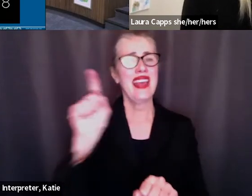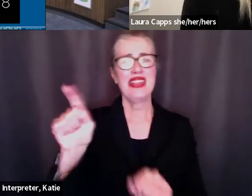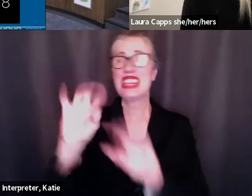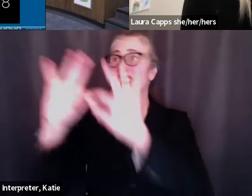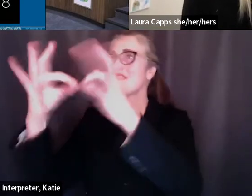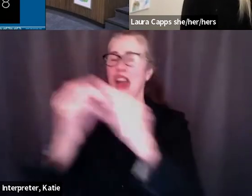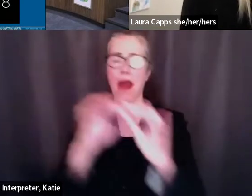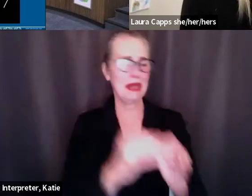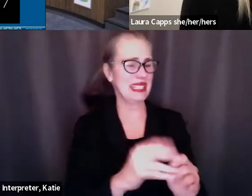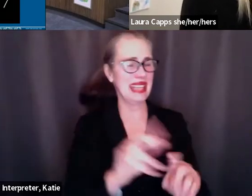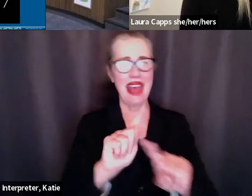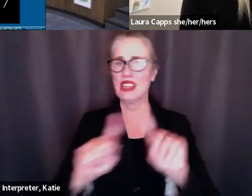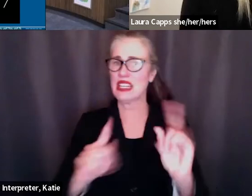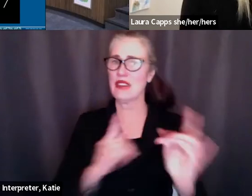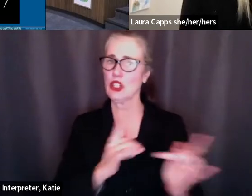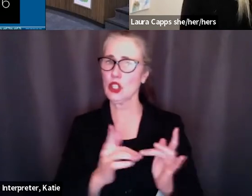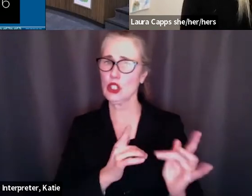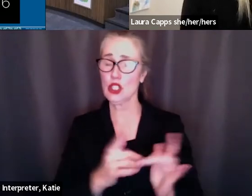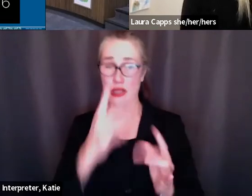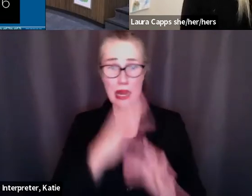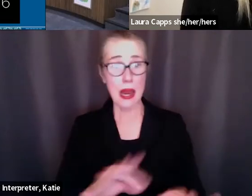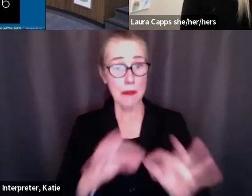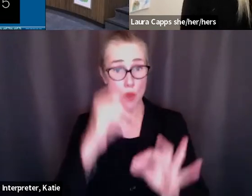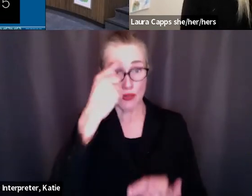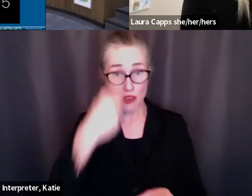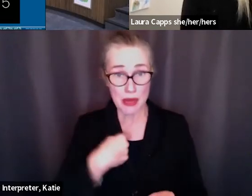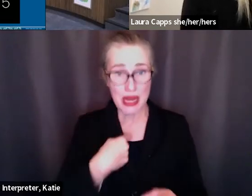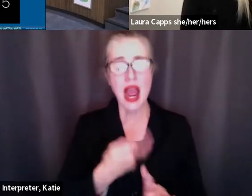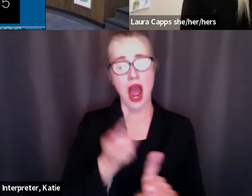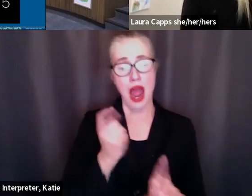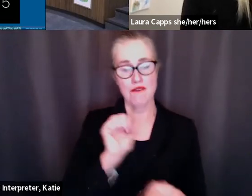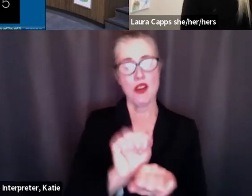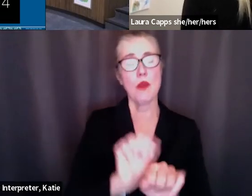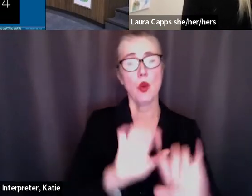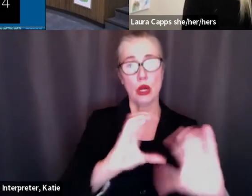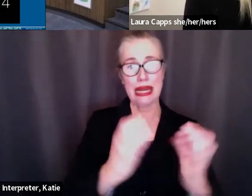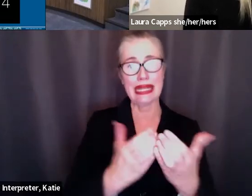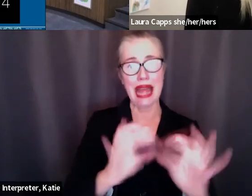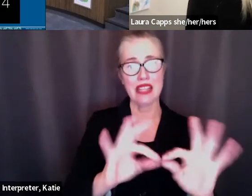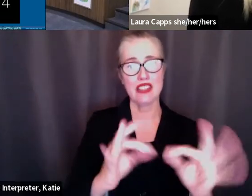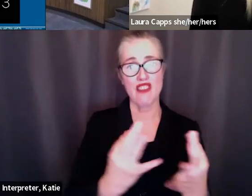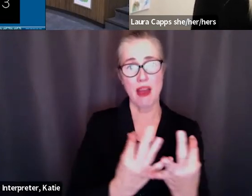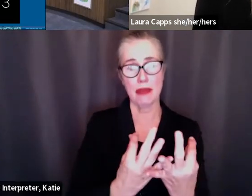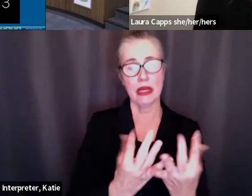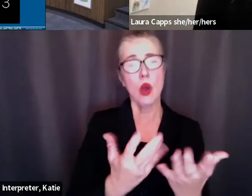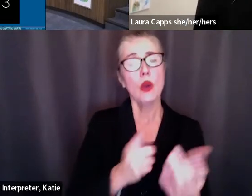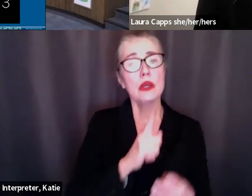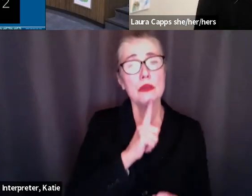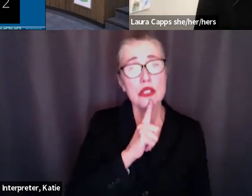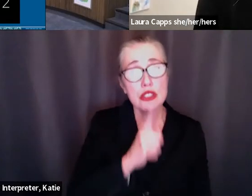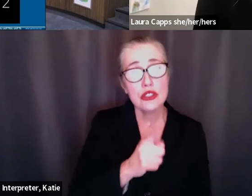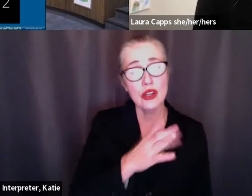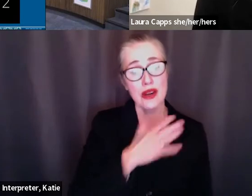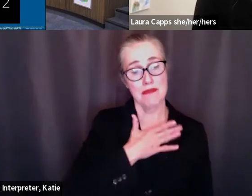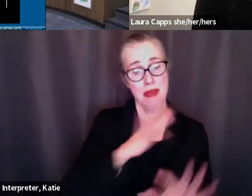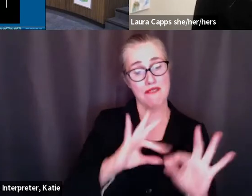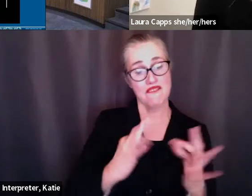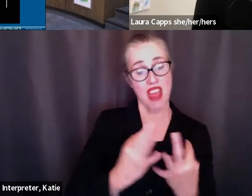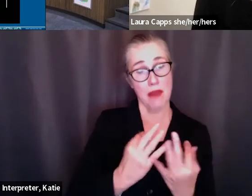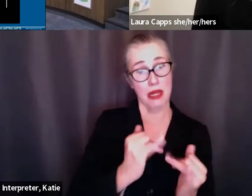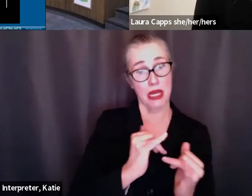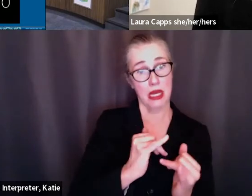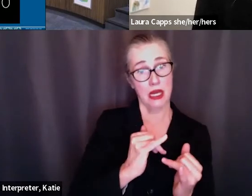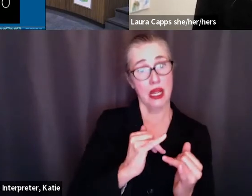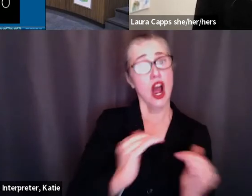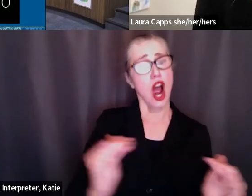different issues this is important to me because i come from a working class family and i want to make sure other working class families like mine are equally